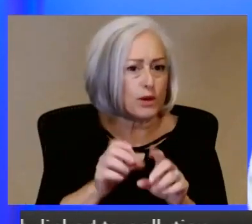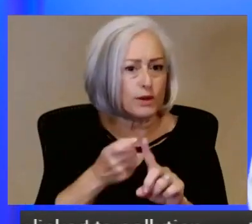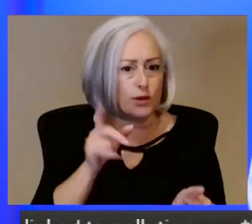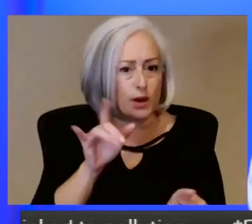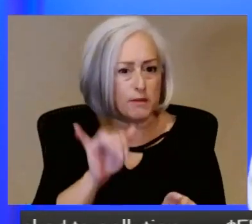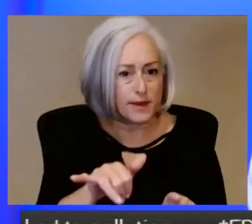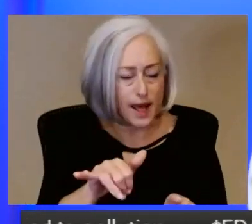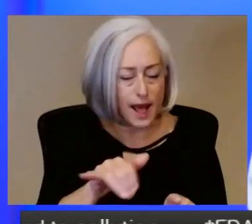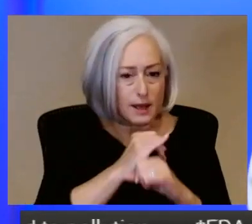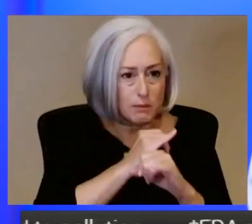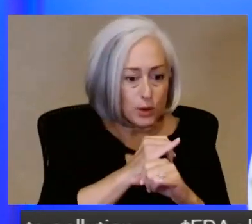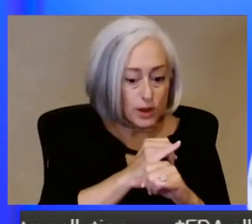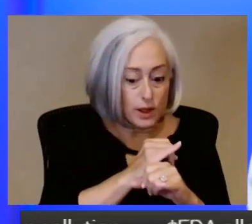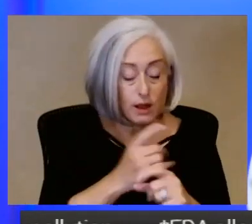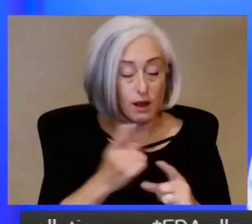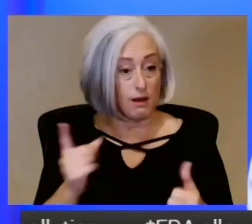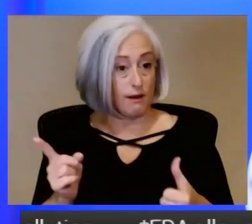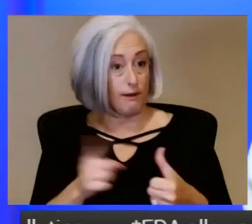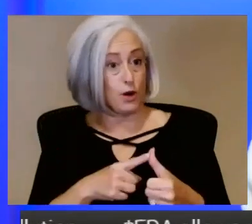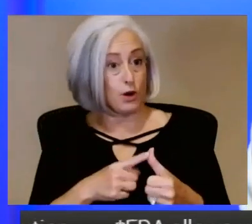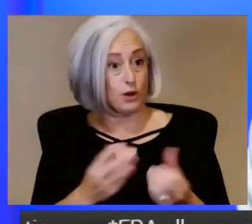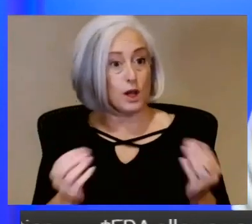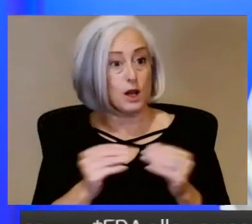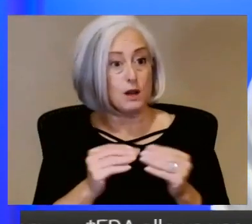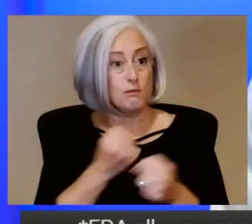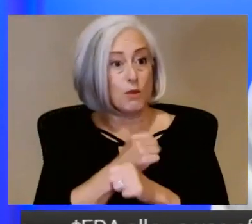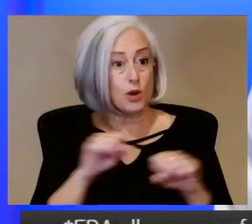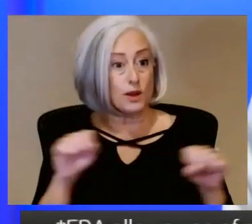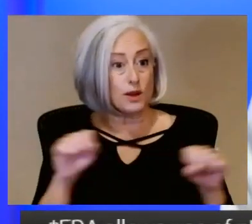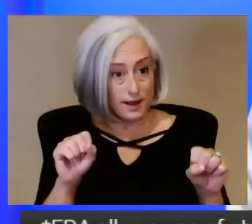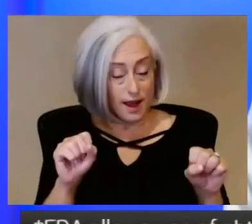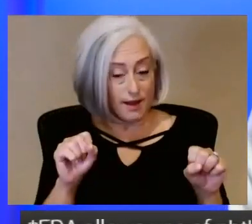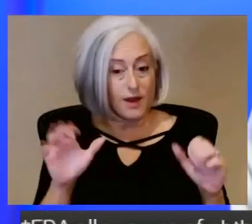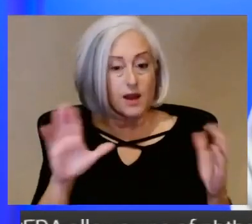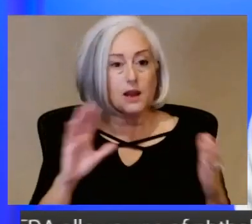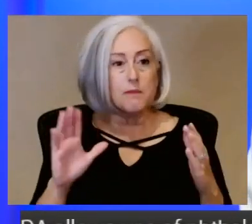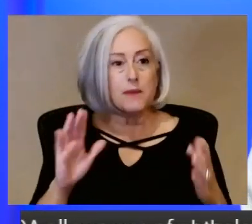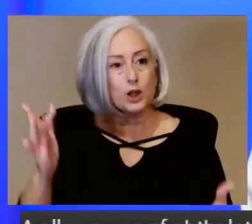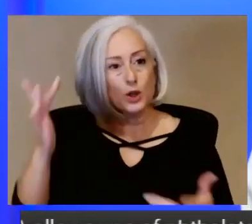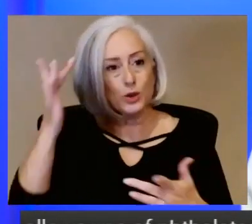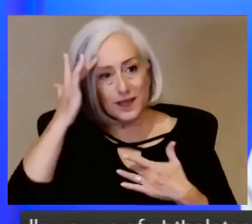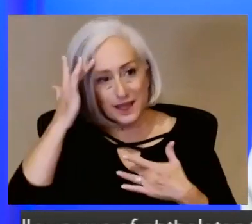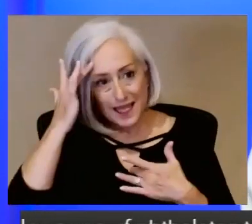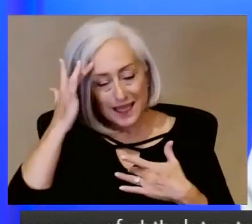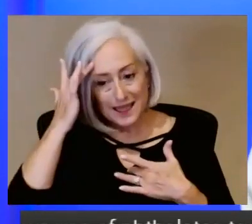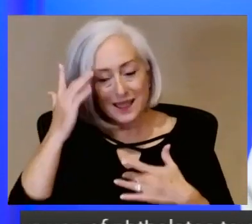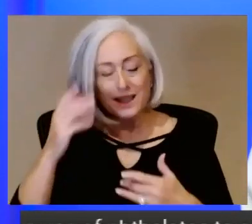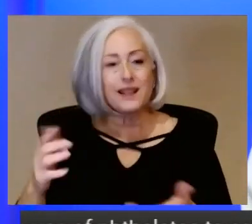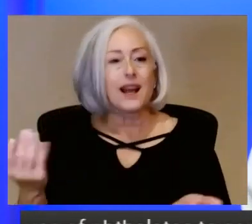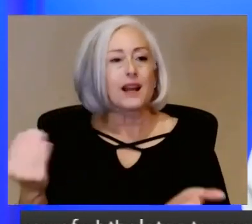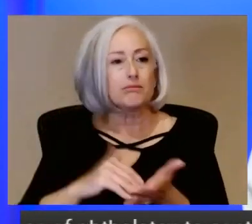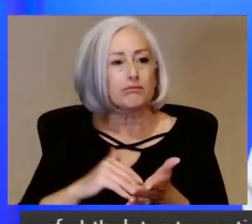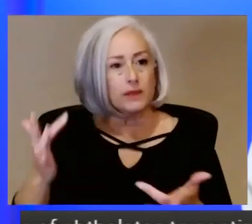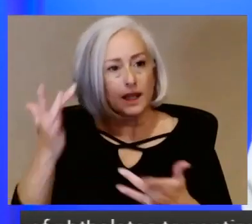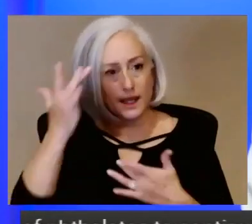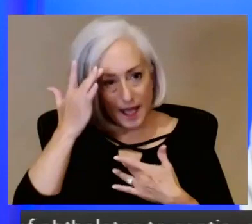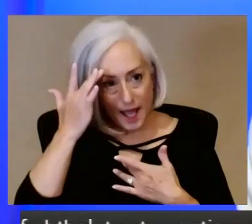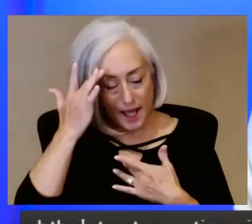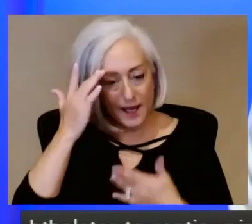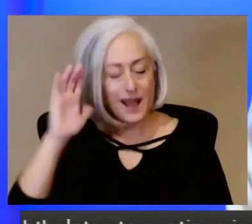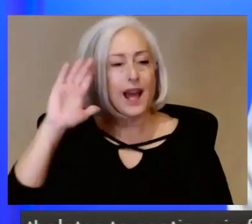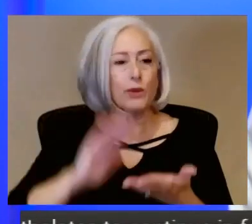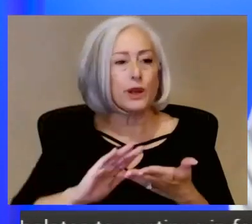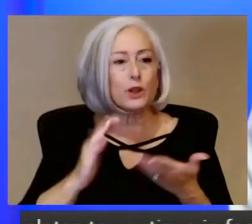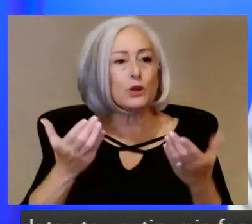much safer than infection or reinfection, but two, it is going to significantly reduce your chance of going to the hospital. And so I think